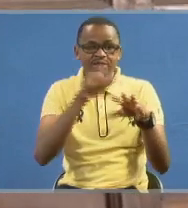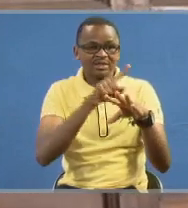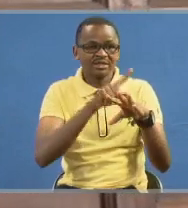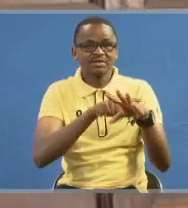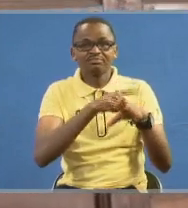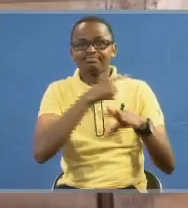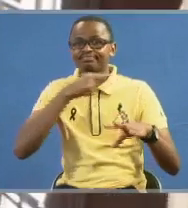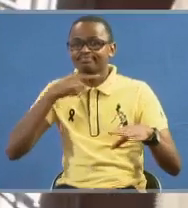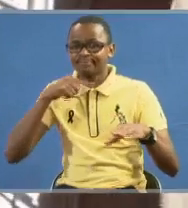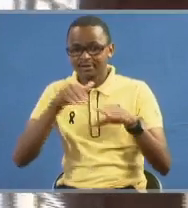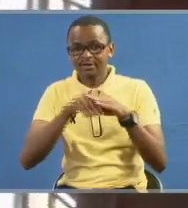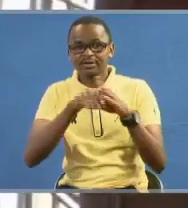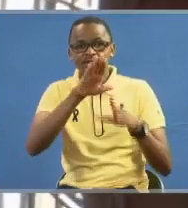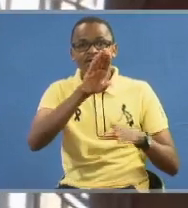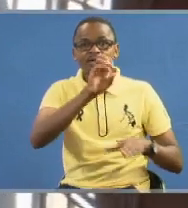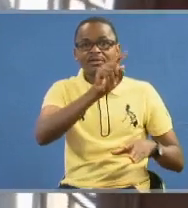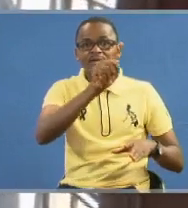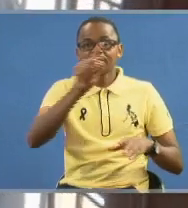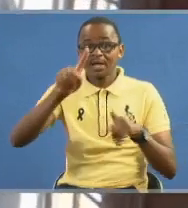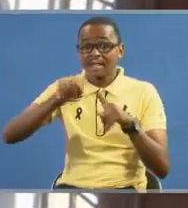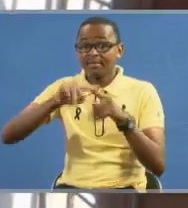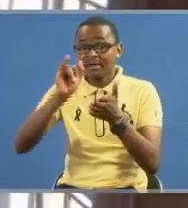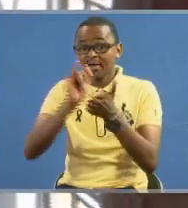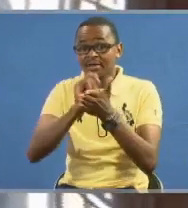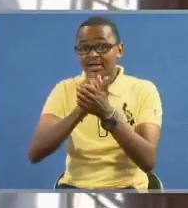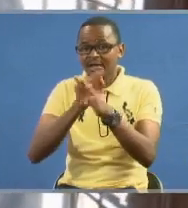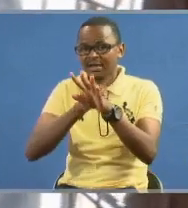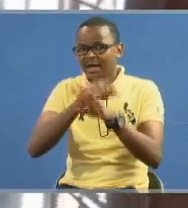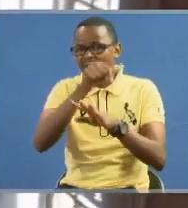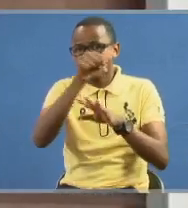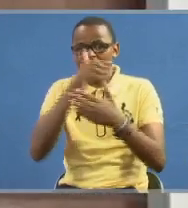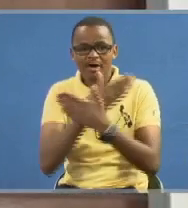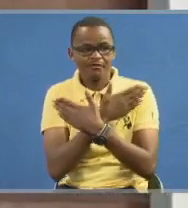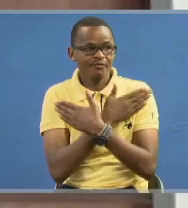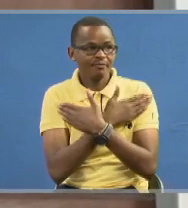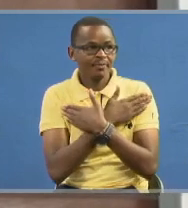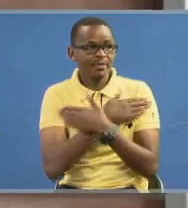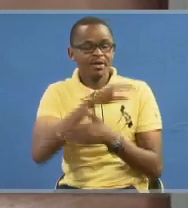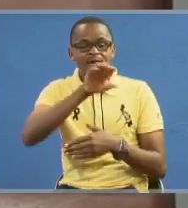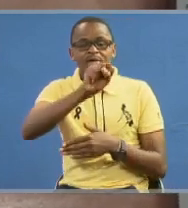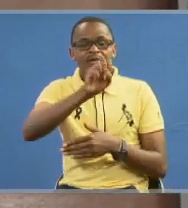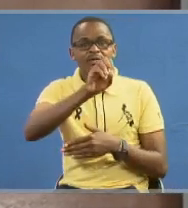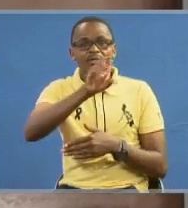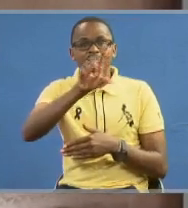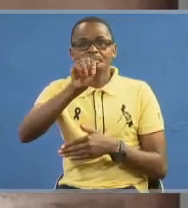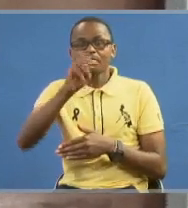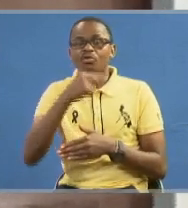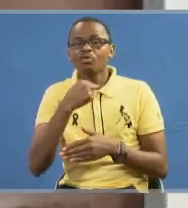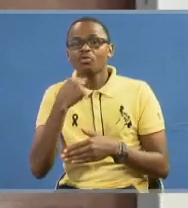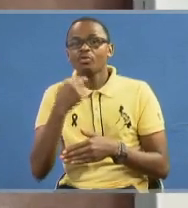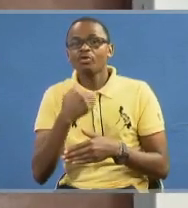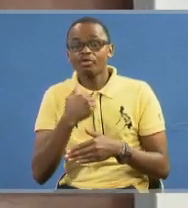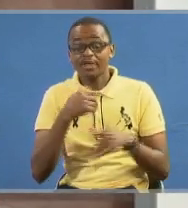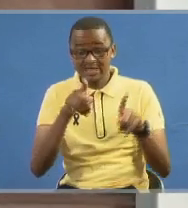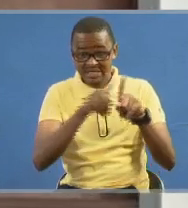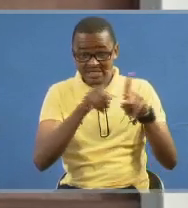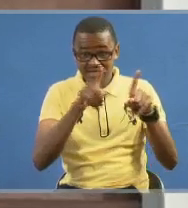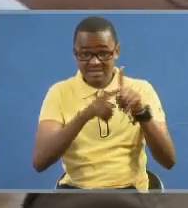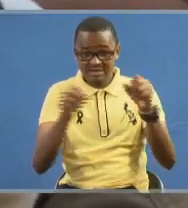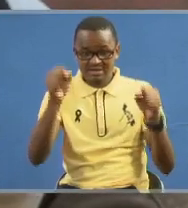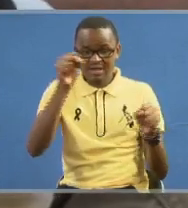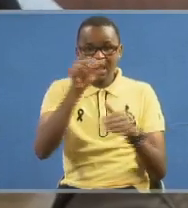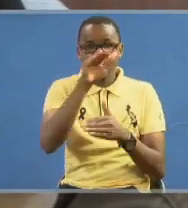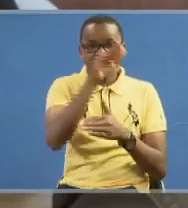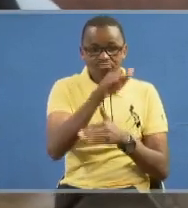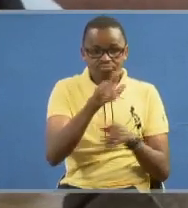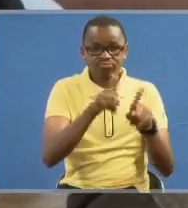stuck in the boot. Mwagange further added that at some point his colleague and suspect Solomon Mutava, whom they were in the same car, asked the